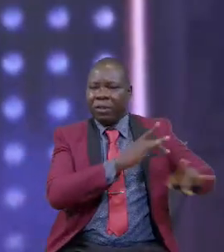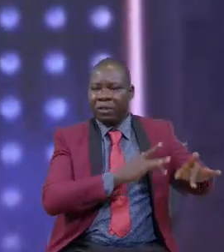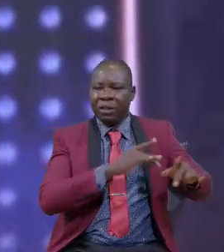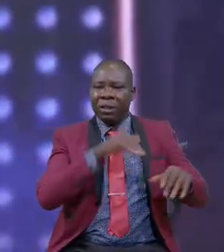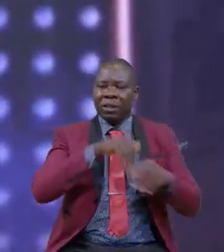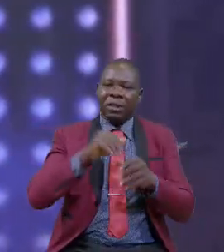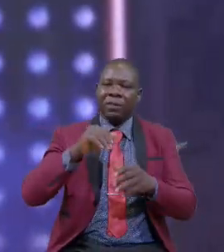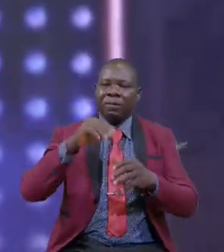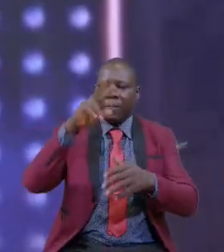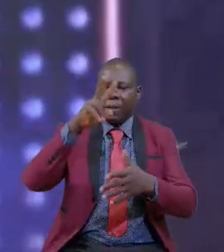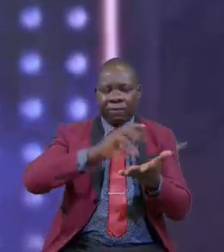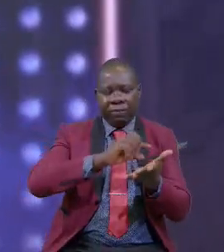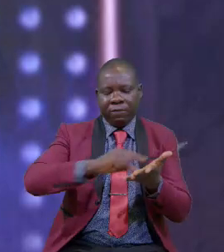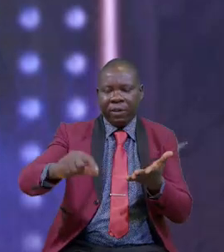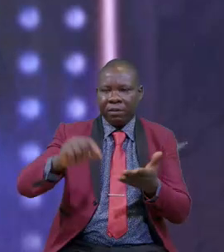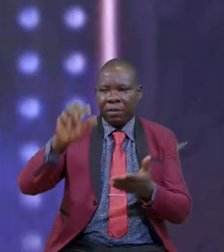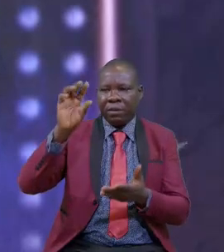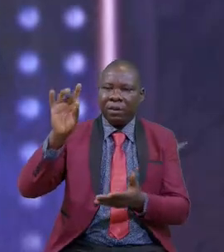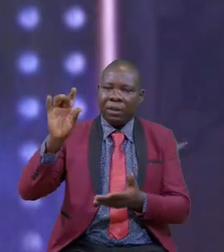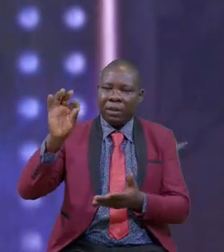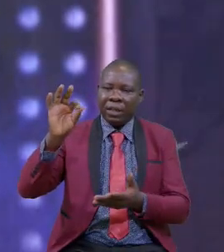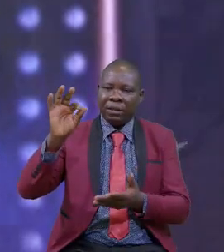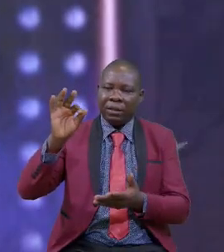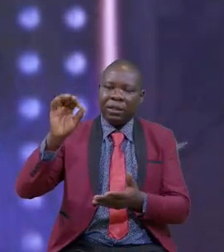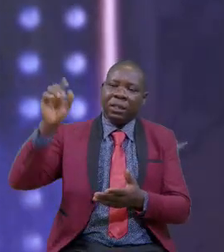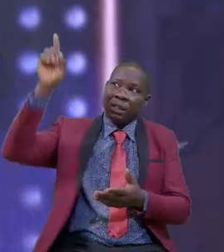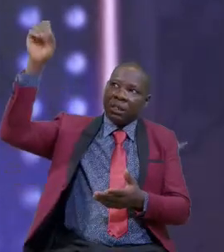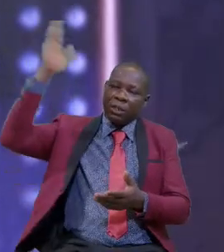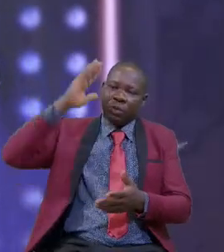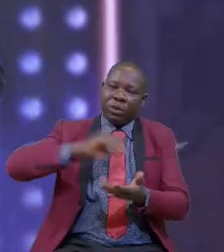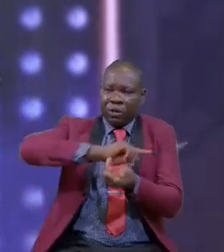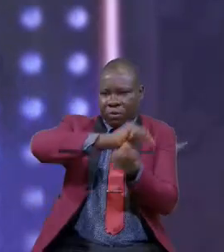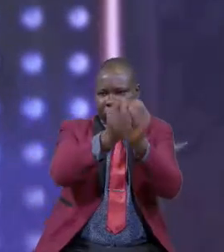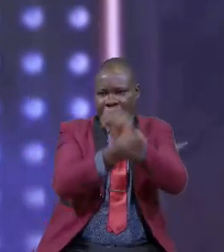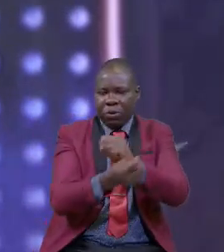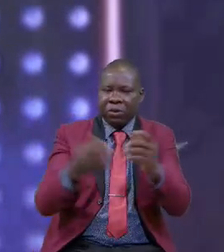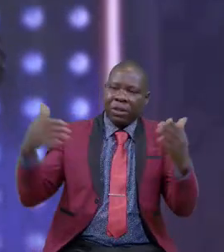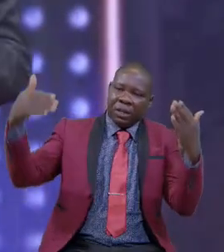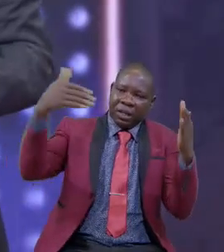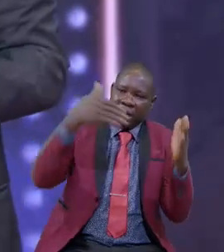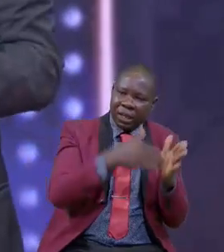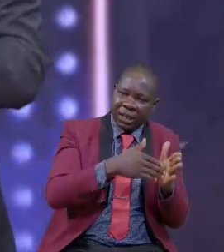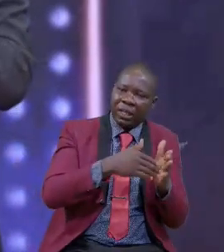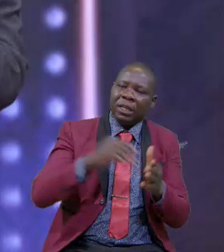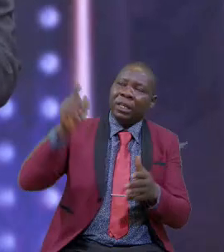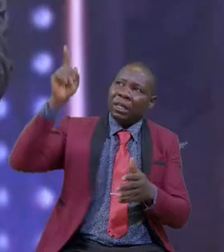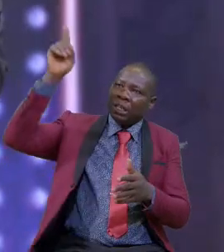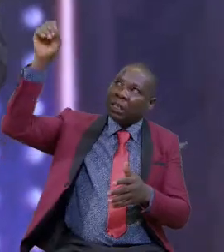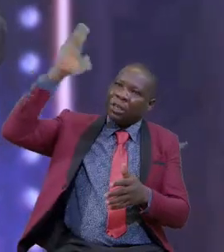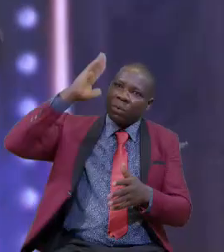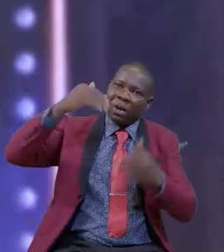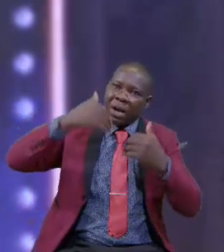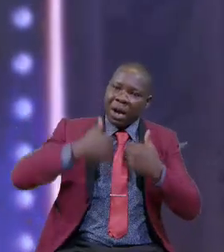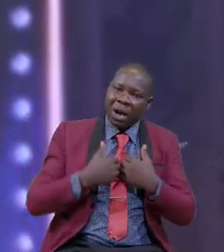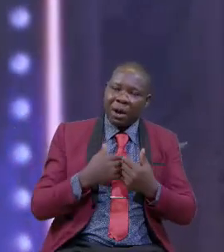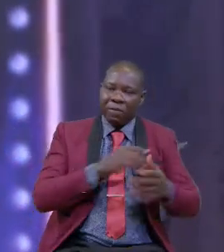says, he will turn again. He will have compassion upon us.